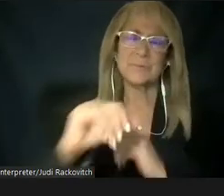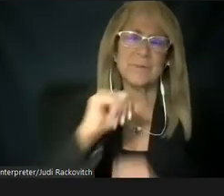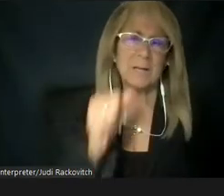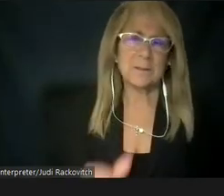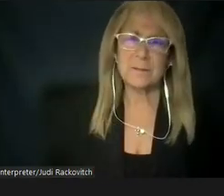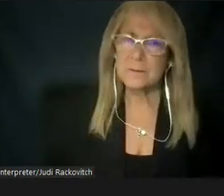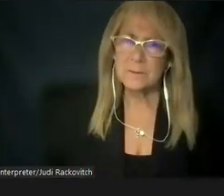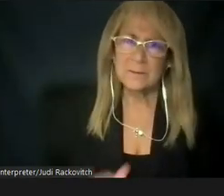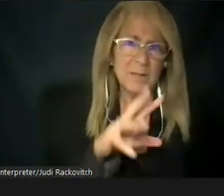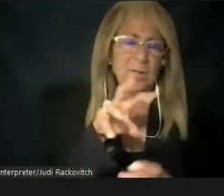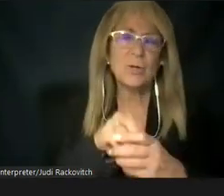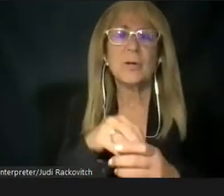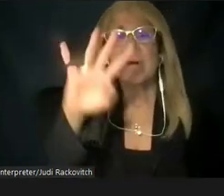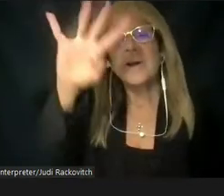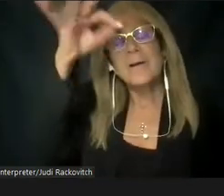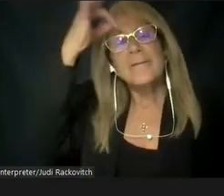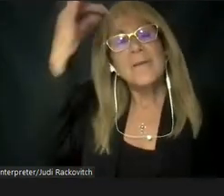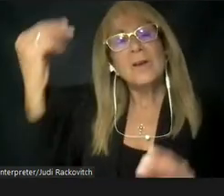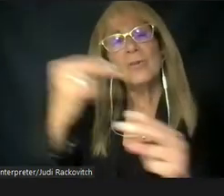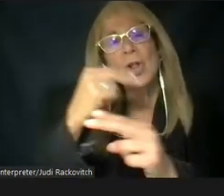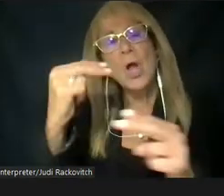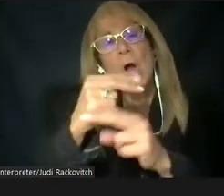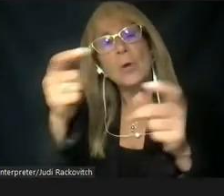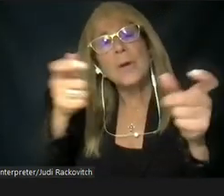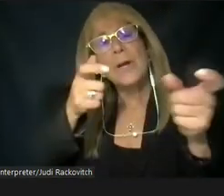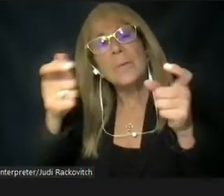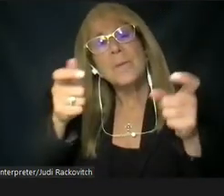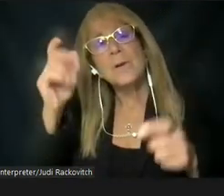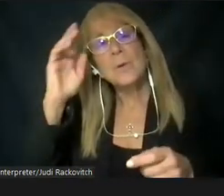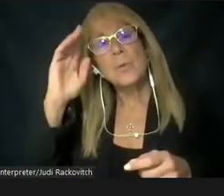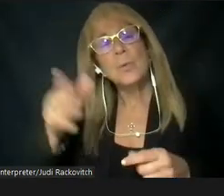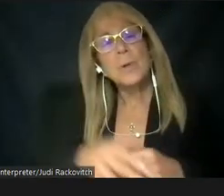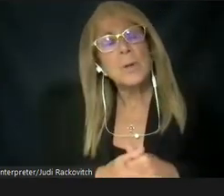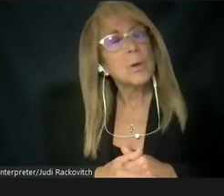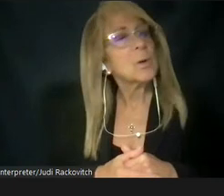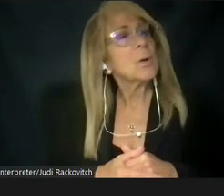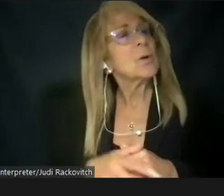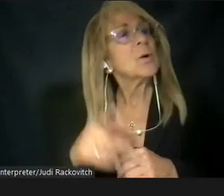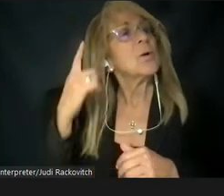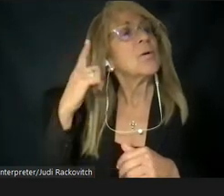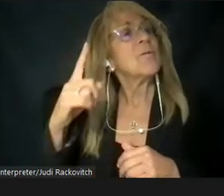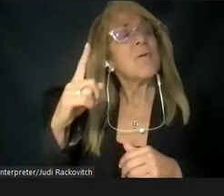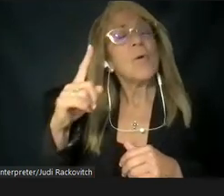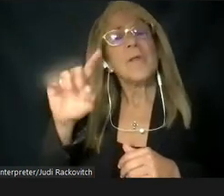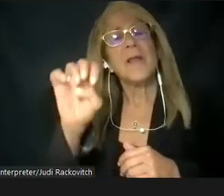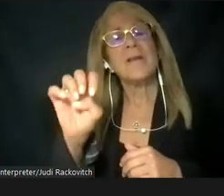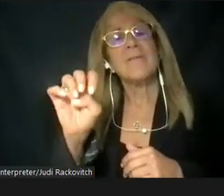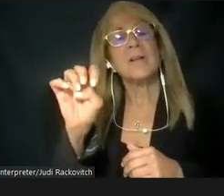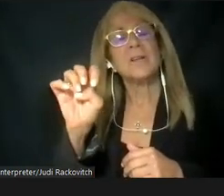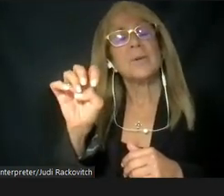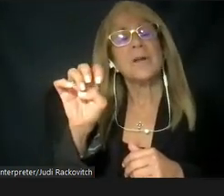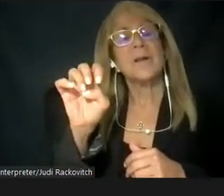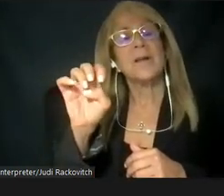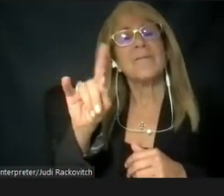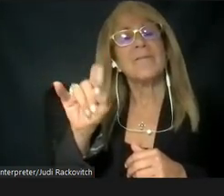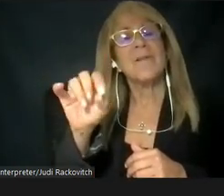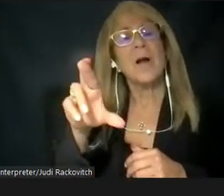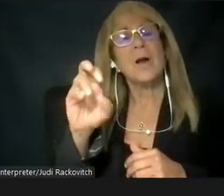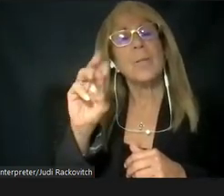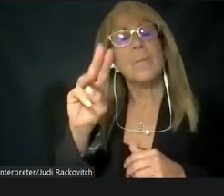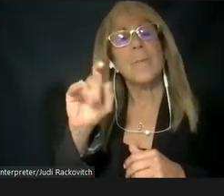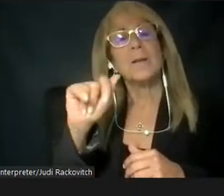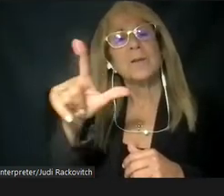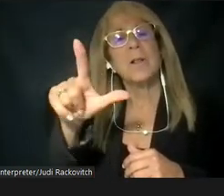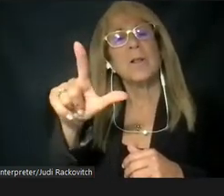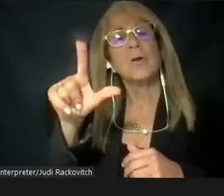The Federal Highway Administration will serve as the Federal Lead Agency for the Environmental Review. They are responsible for reviewing all of our analyses to